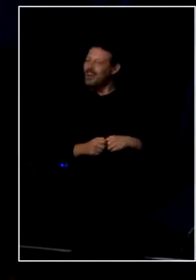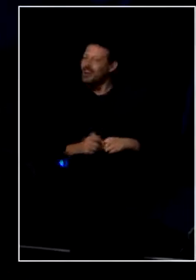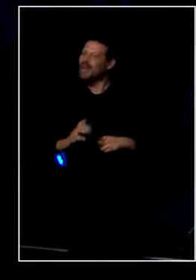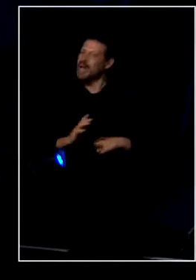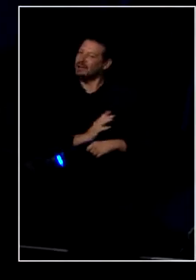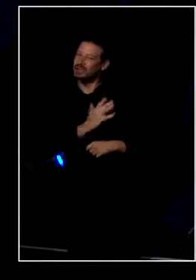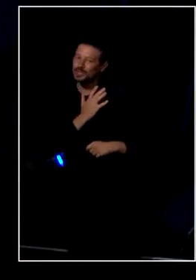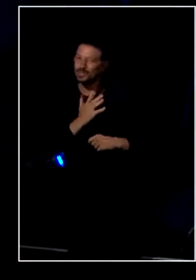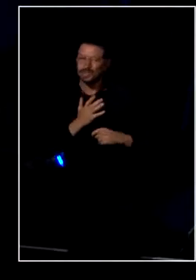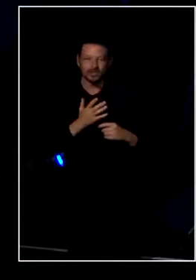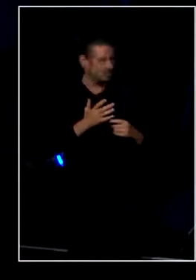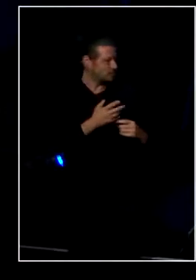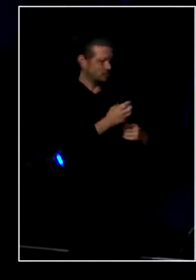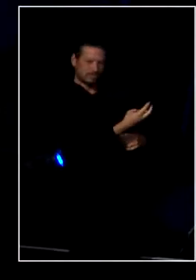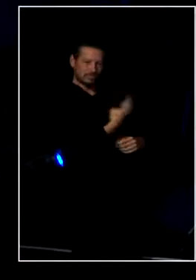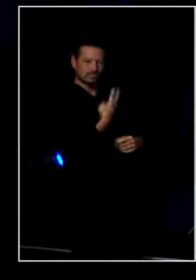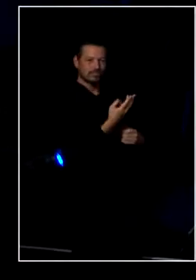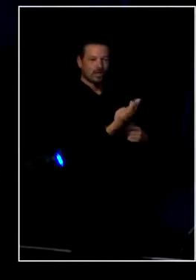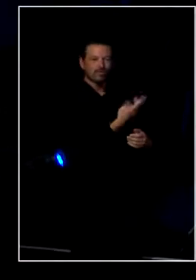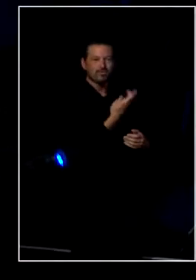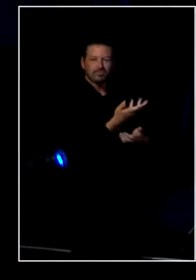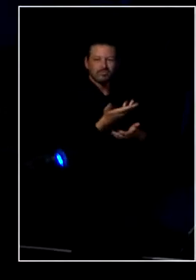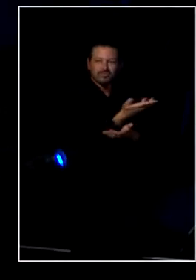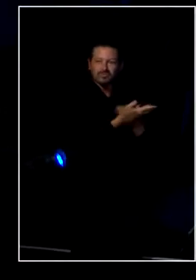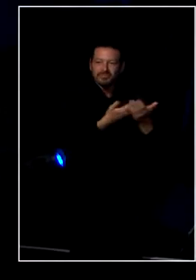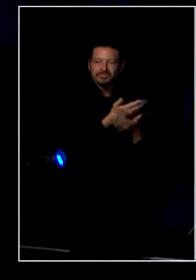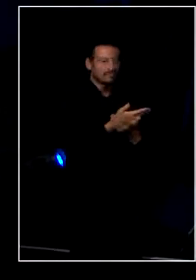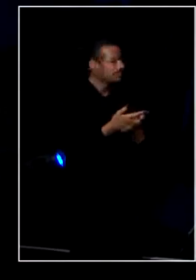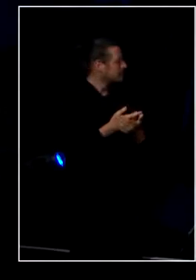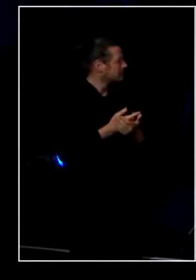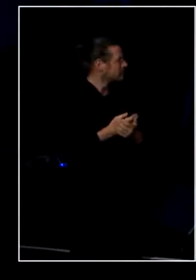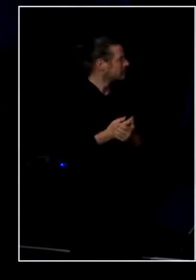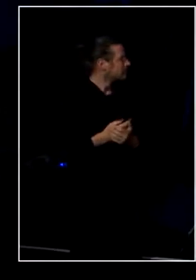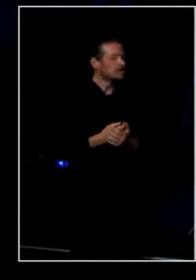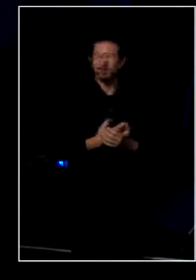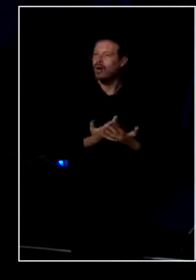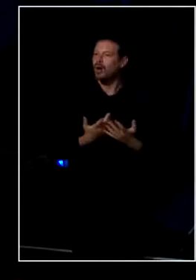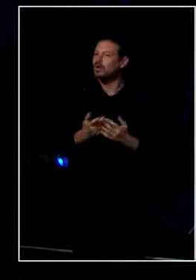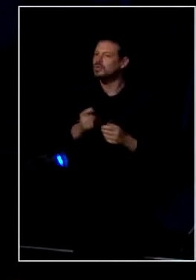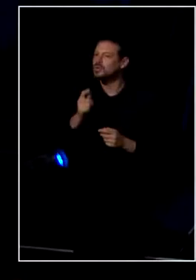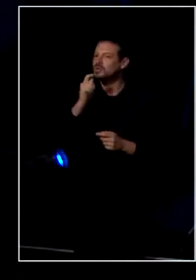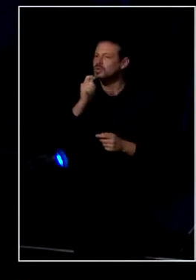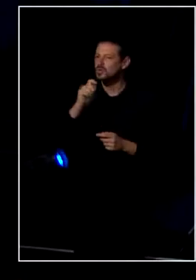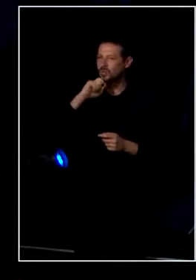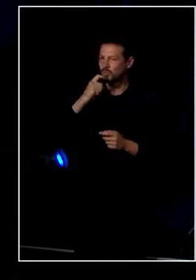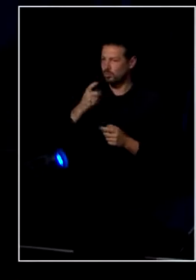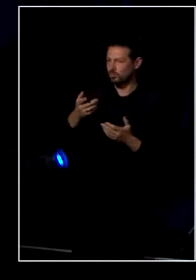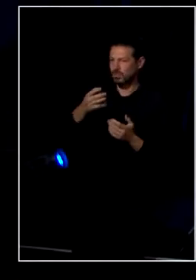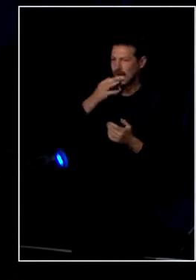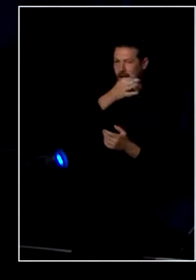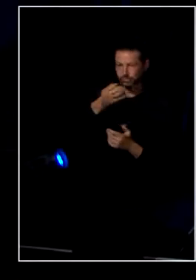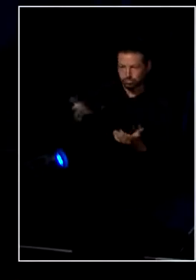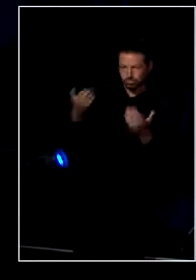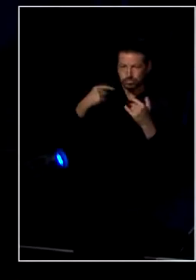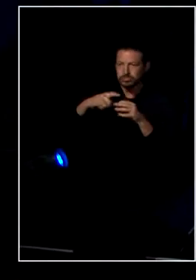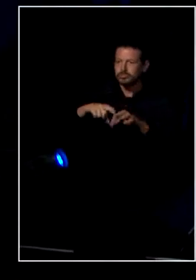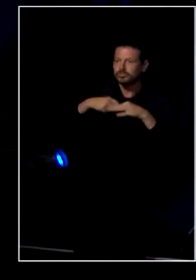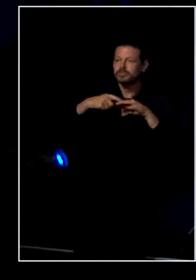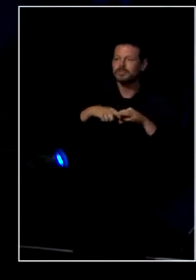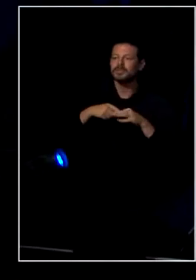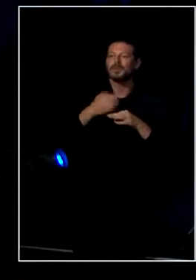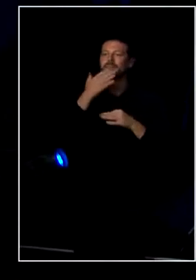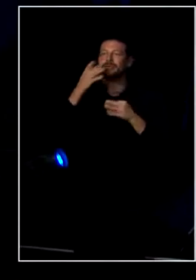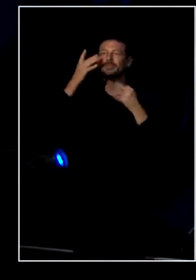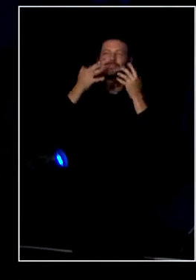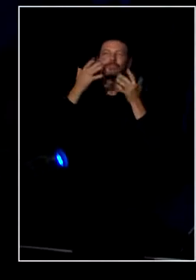I'm interested for us all to talk to each other for a little bit. And in a moment, not very far away, in fact, we're going to invite you to ask questions. So think about